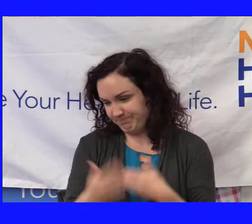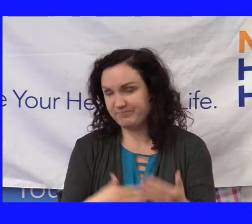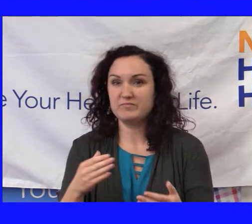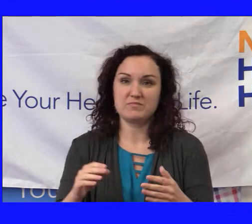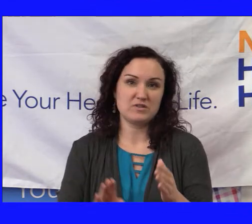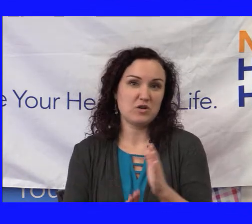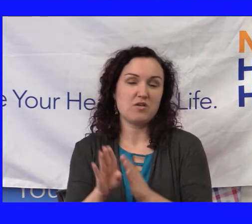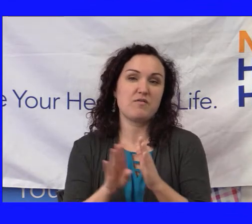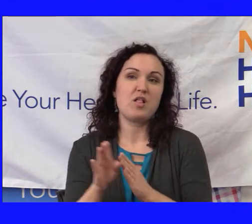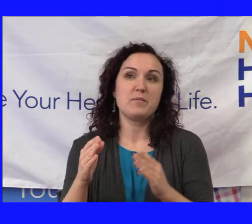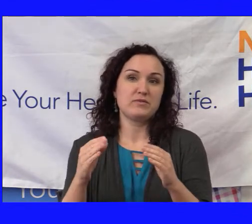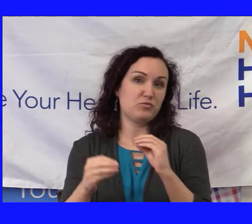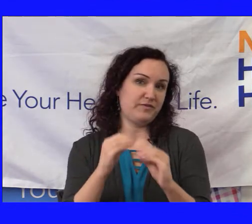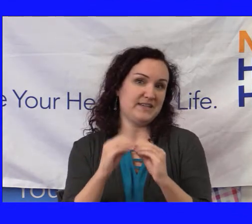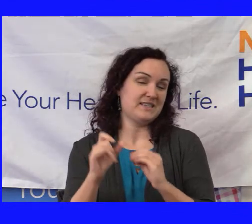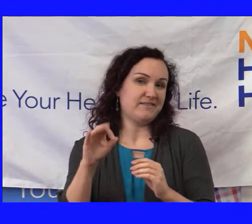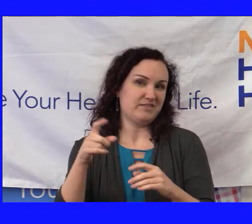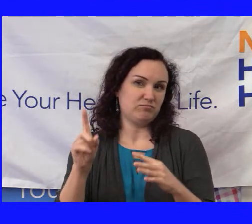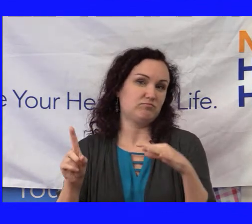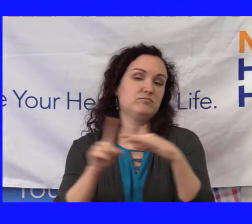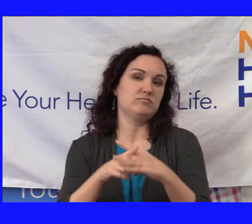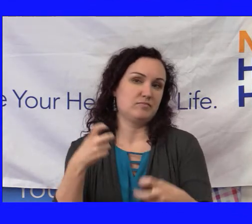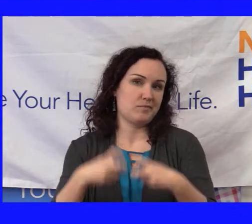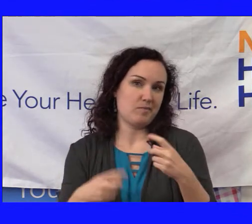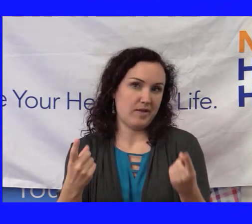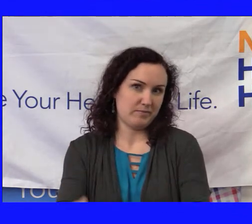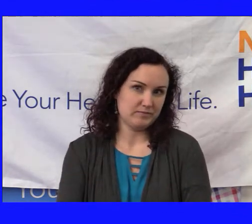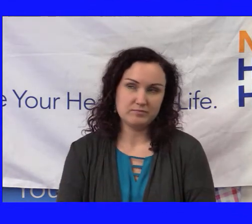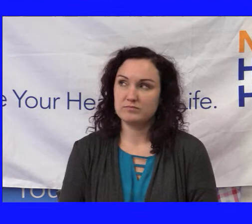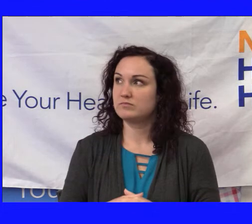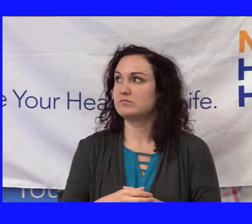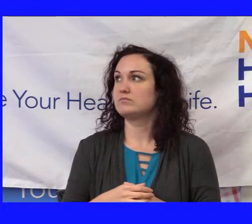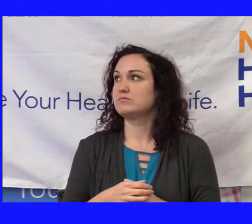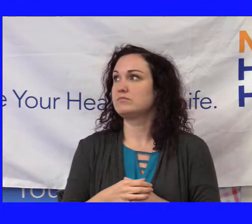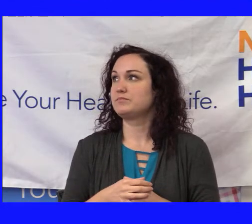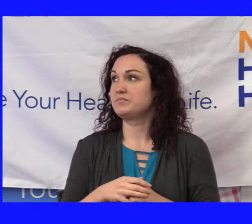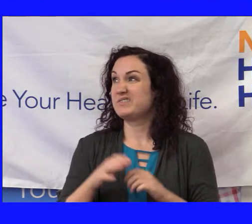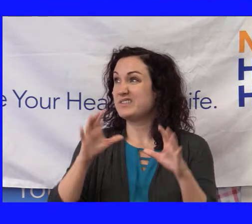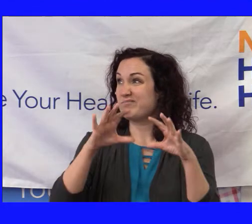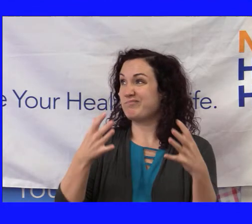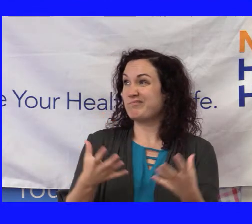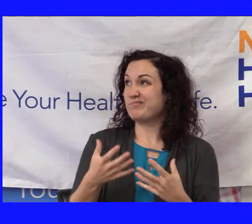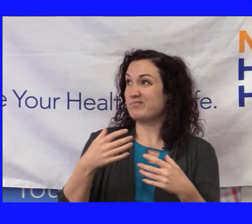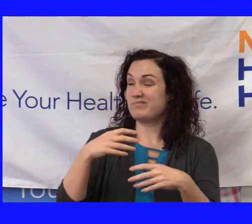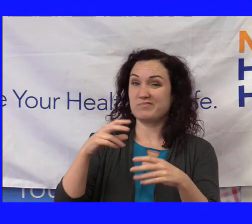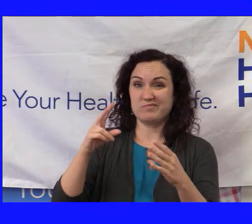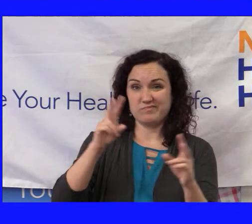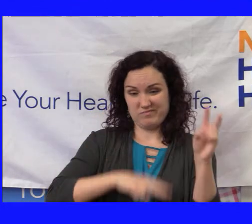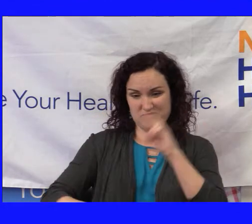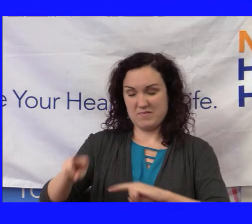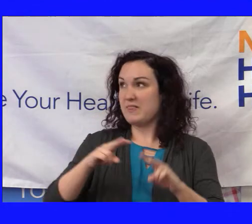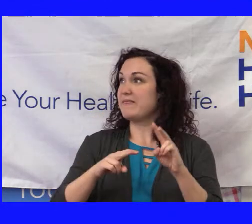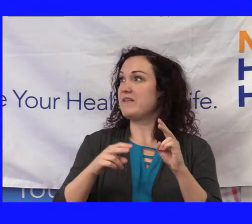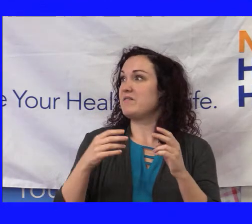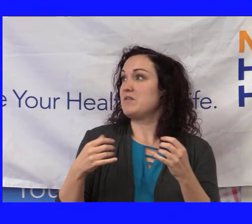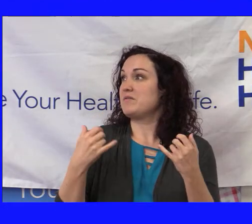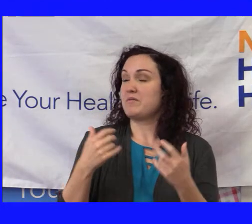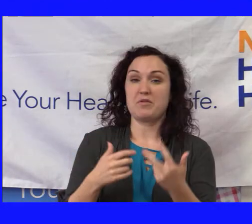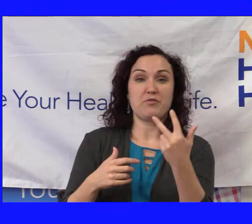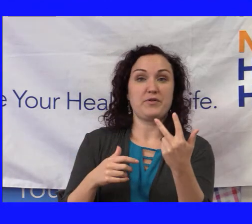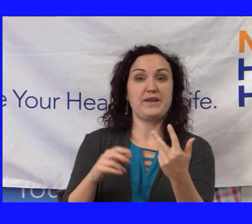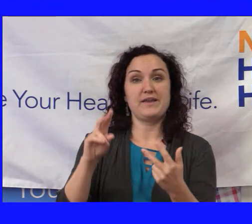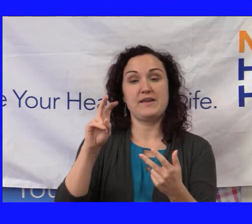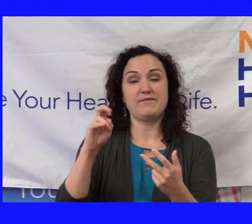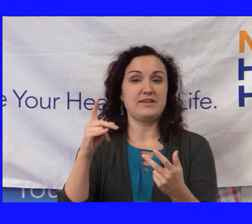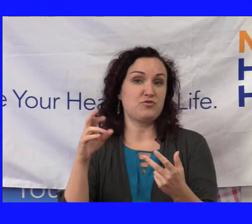construction. Next slide. This gives you a current overview of the 3 existing vendors that